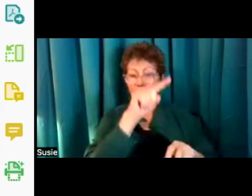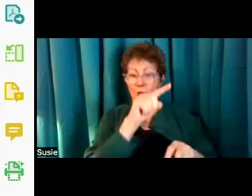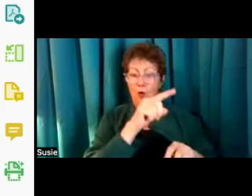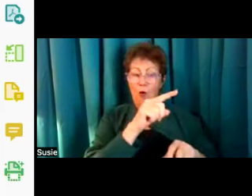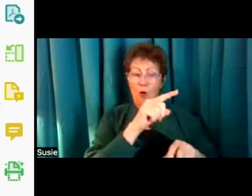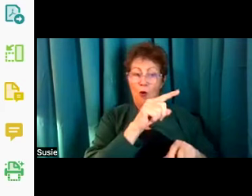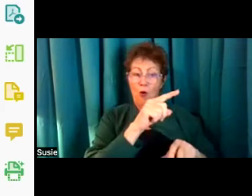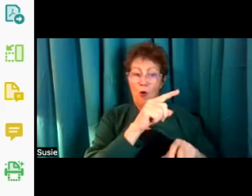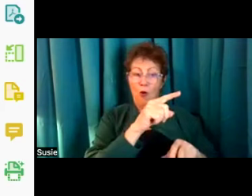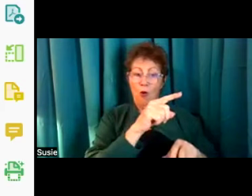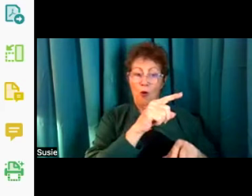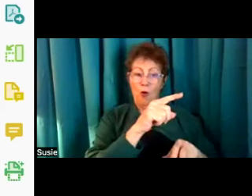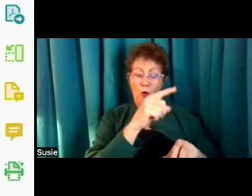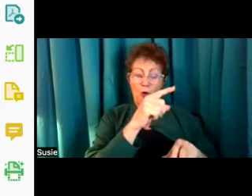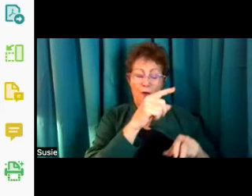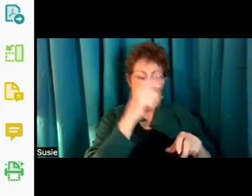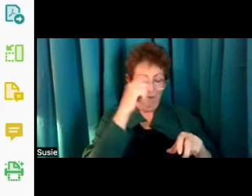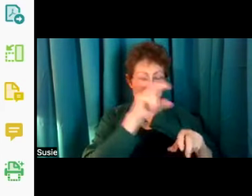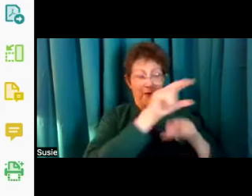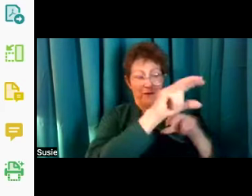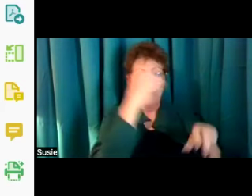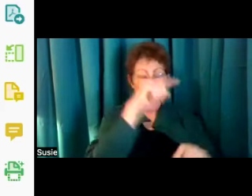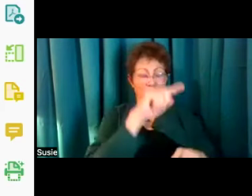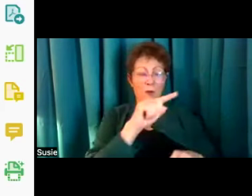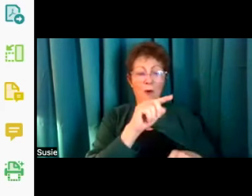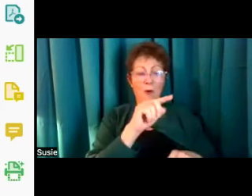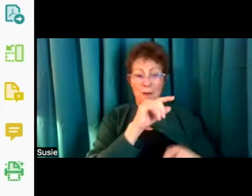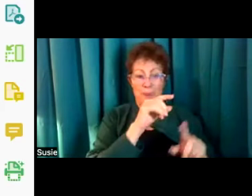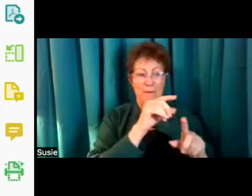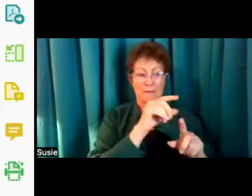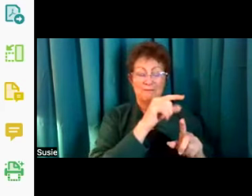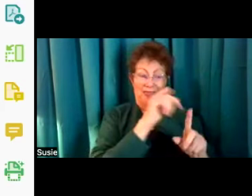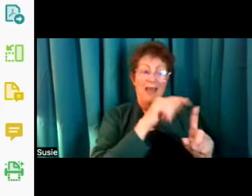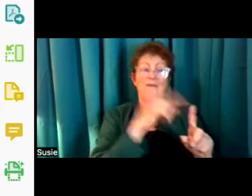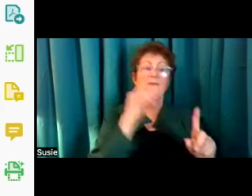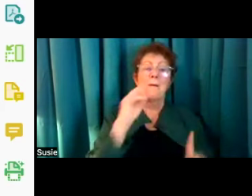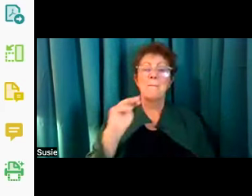minority owner. The third is a